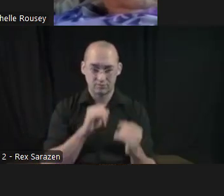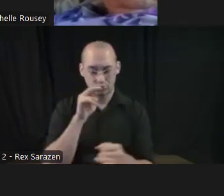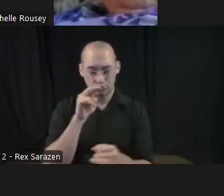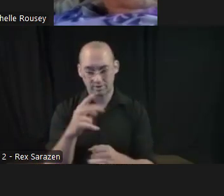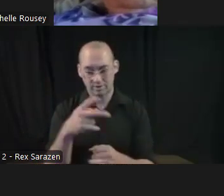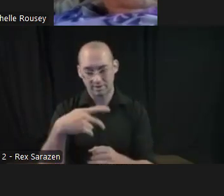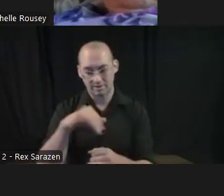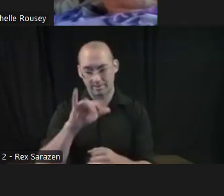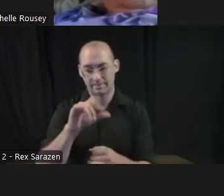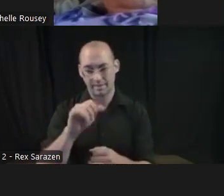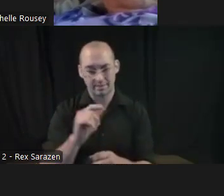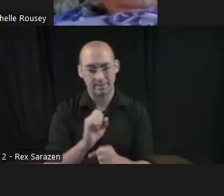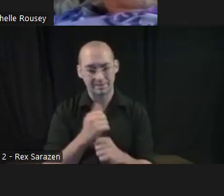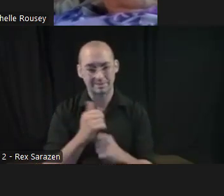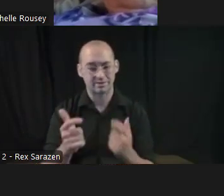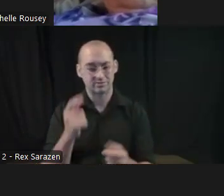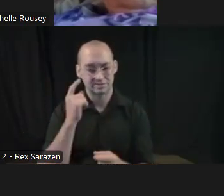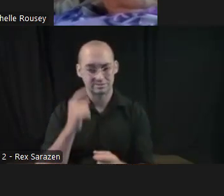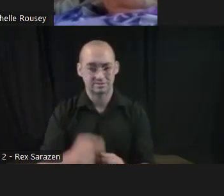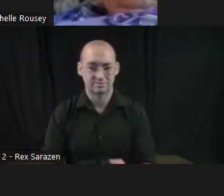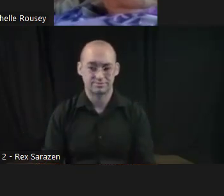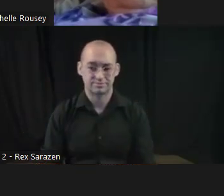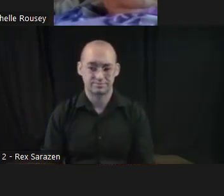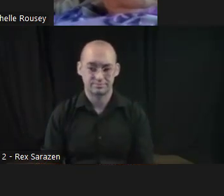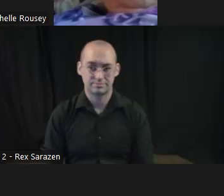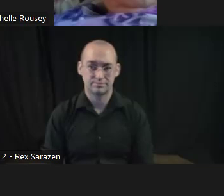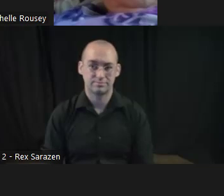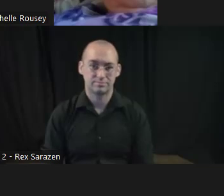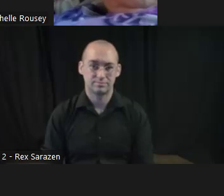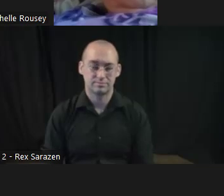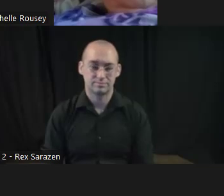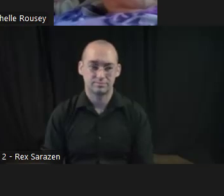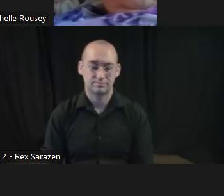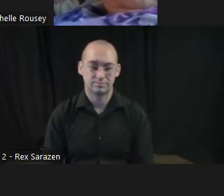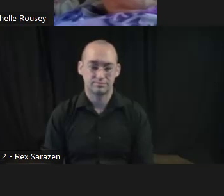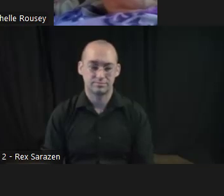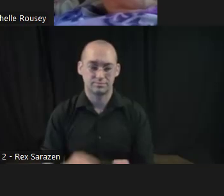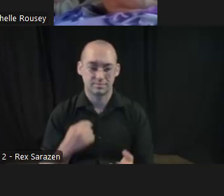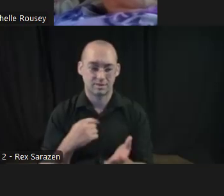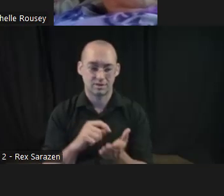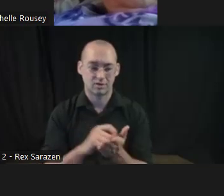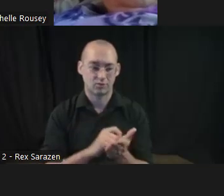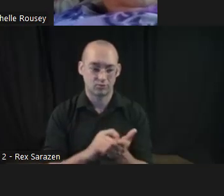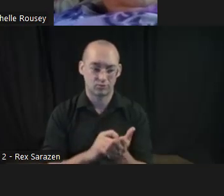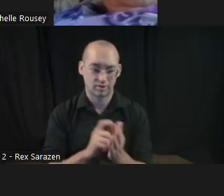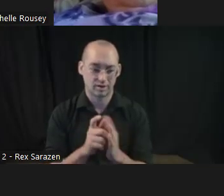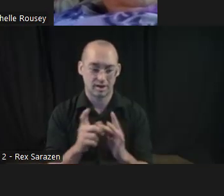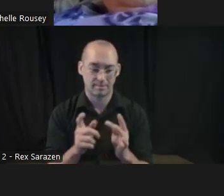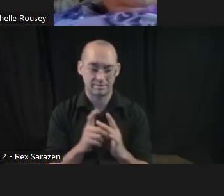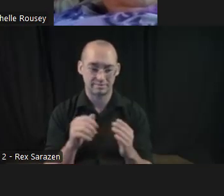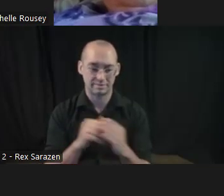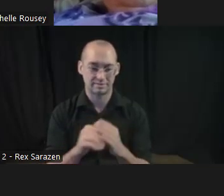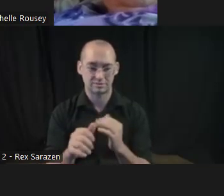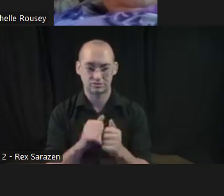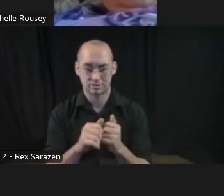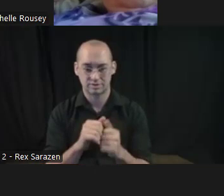makes a lot of sense to me. And I've written some comments in the chat about just basic things like we're